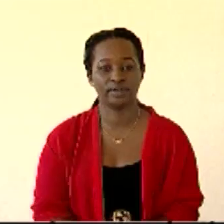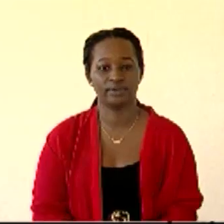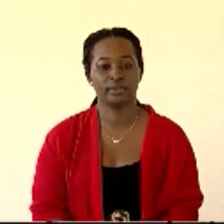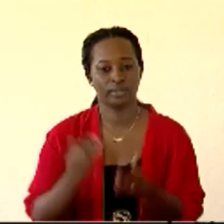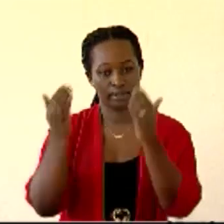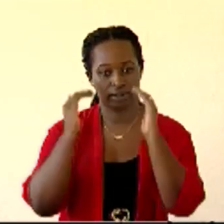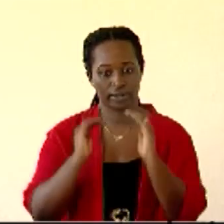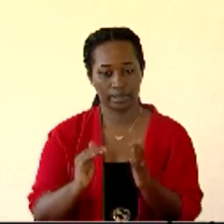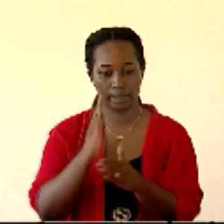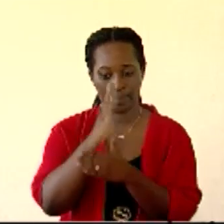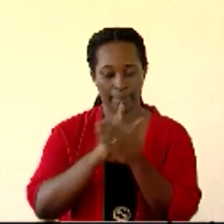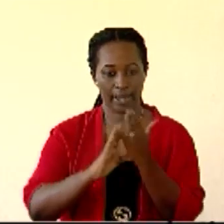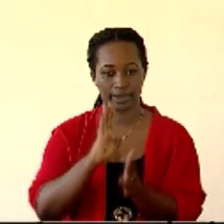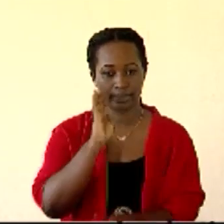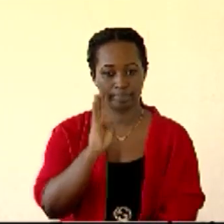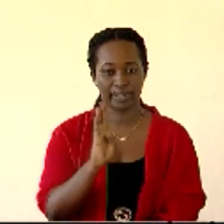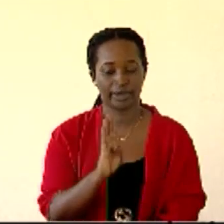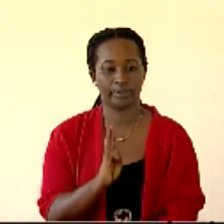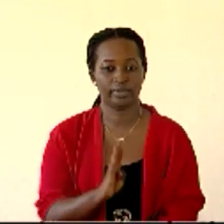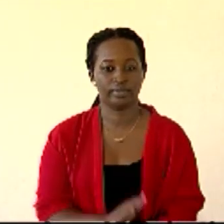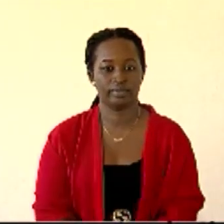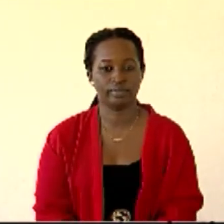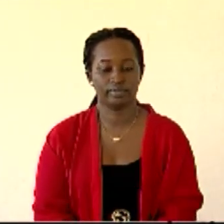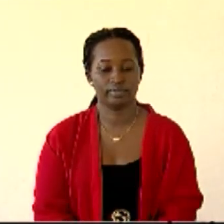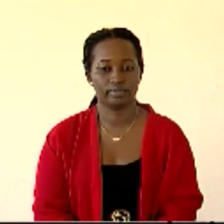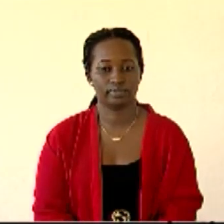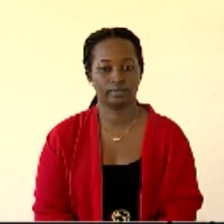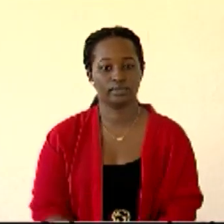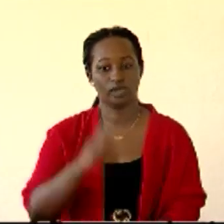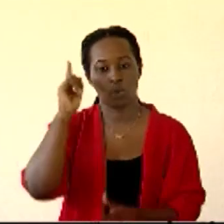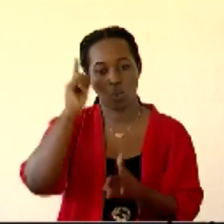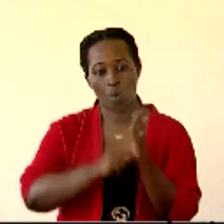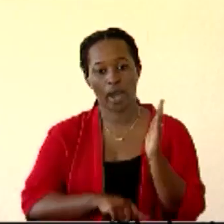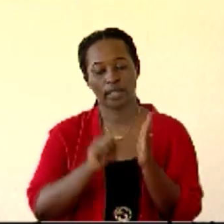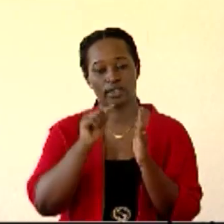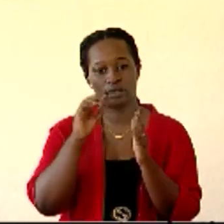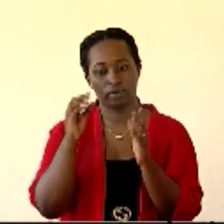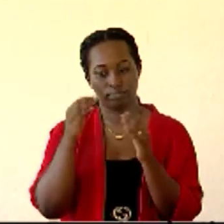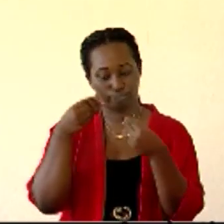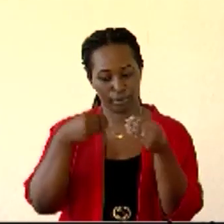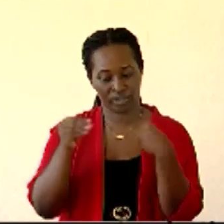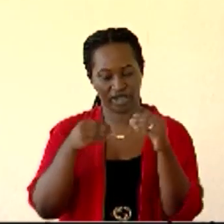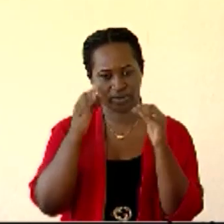to part B of the same question. What product would be obtained?